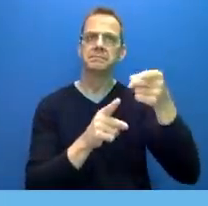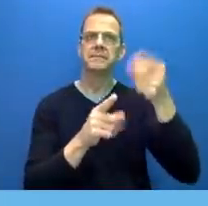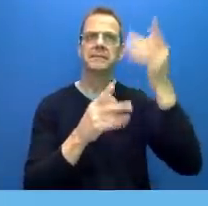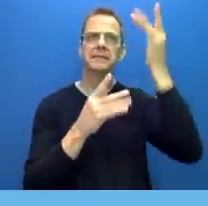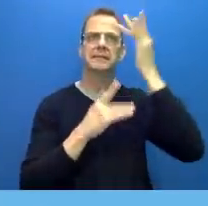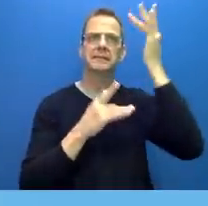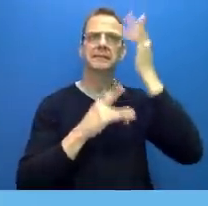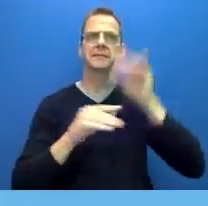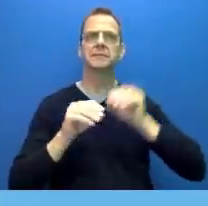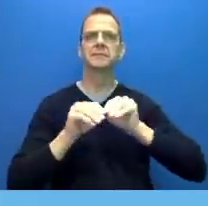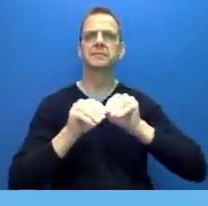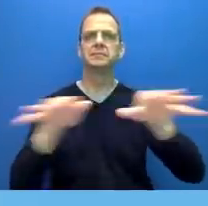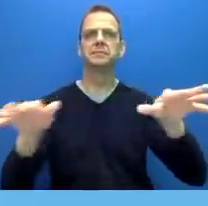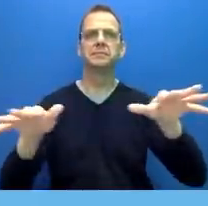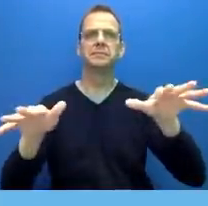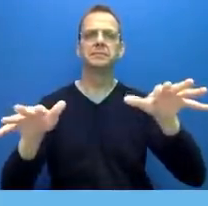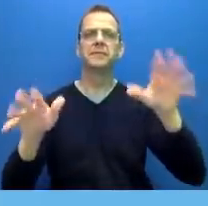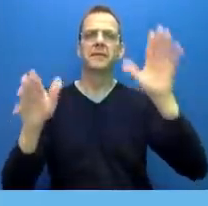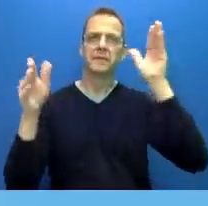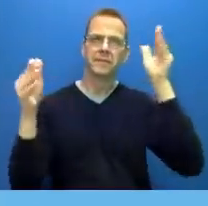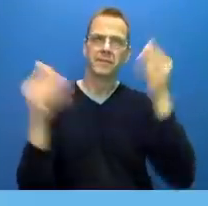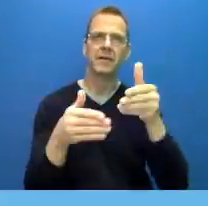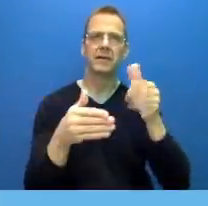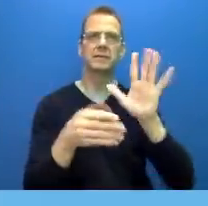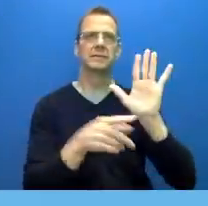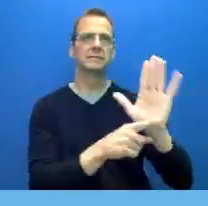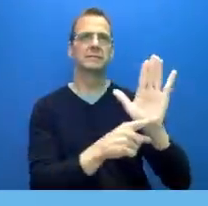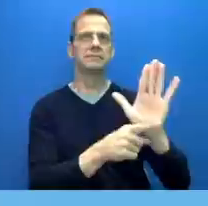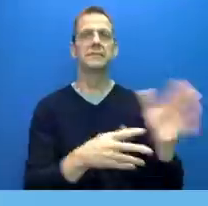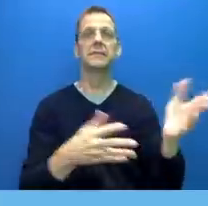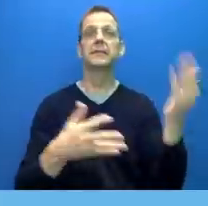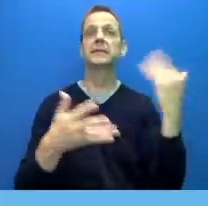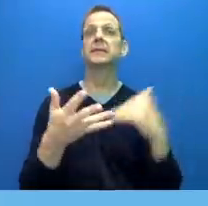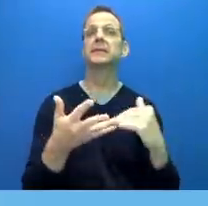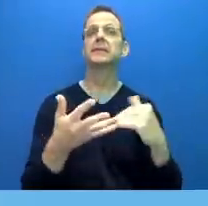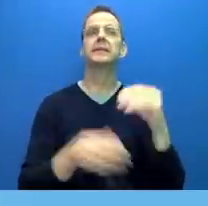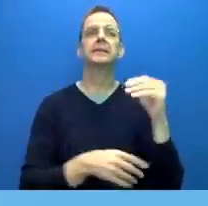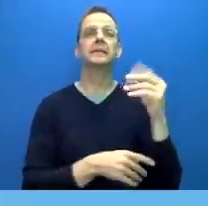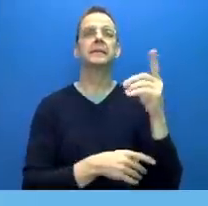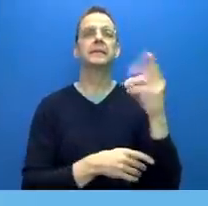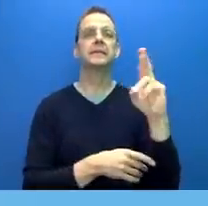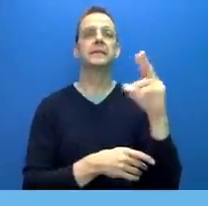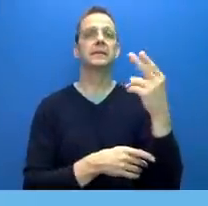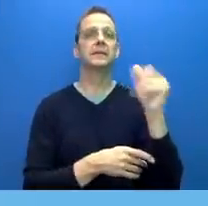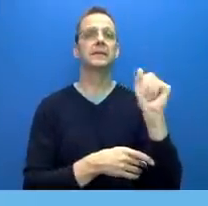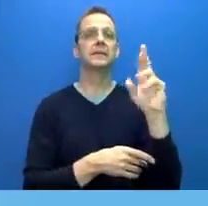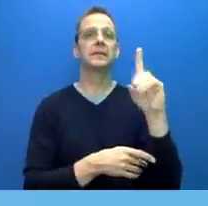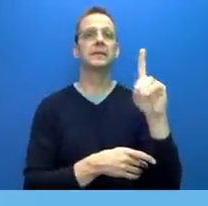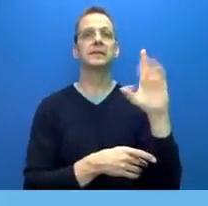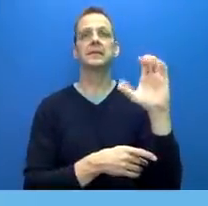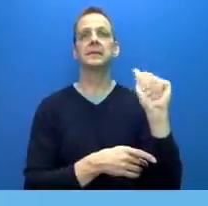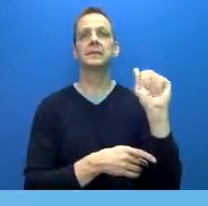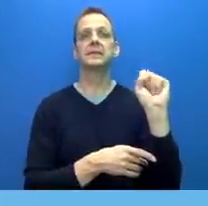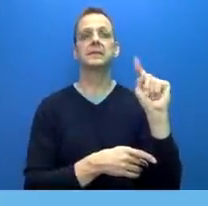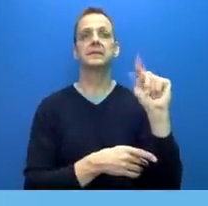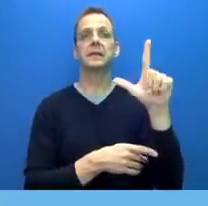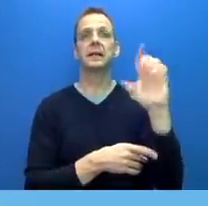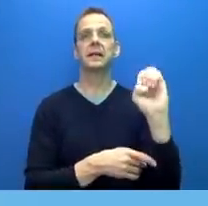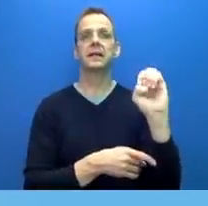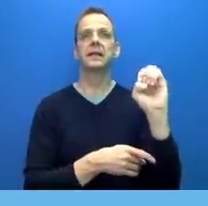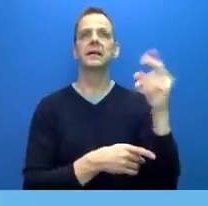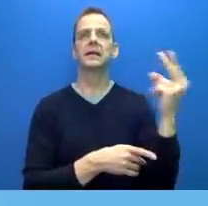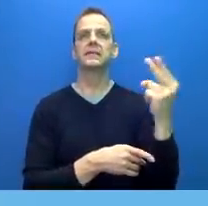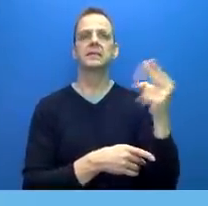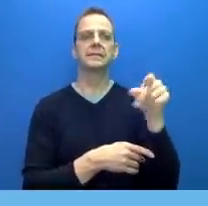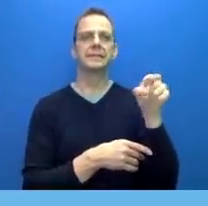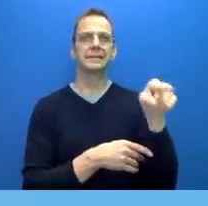to school. Dr. Lorianne Hardcastle, a law professor who specializes in public health law and policy. Jason